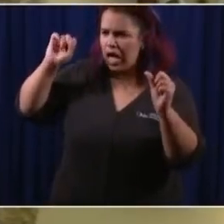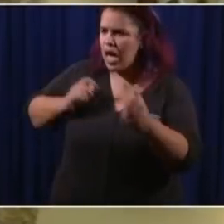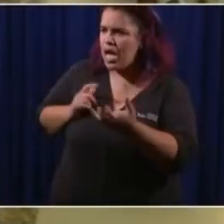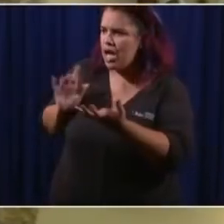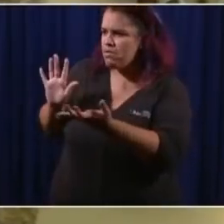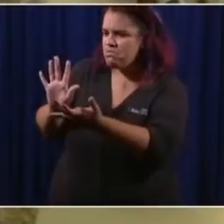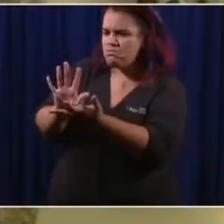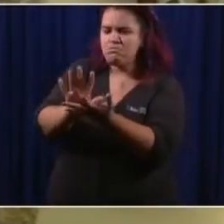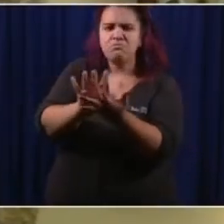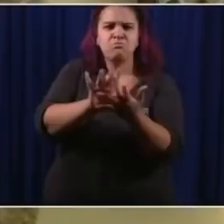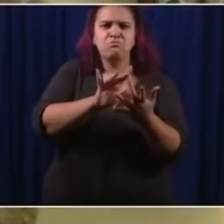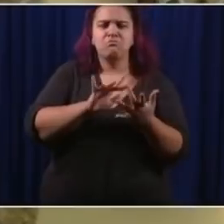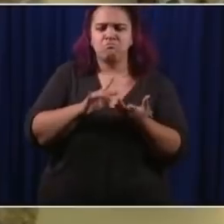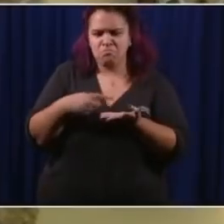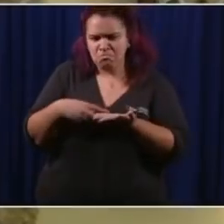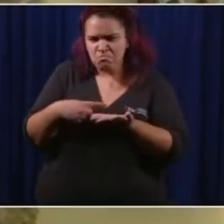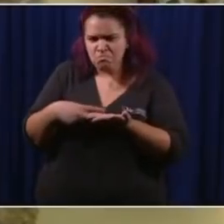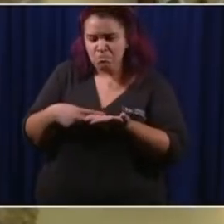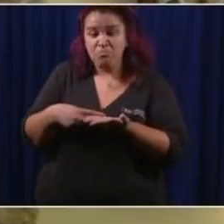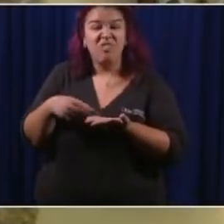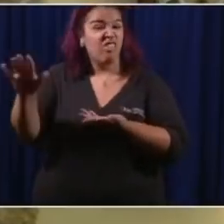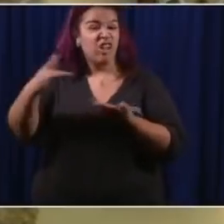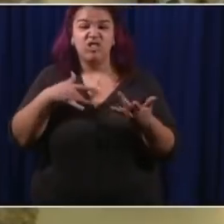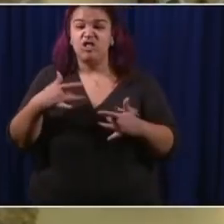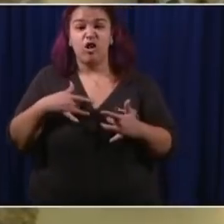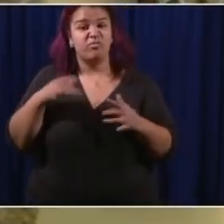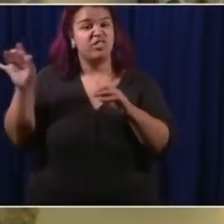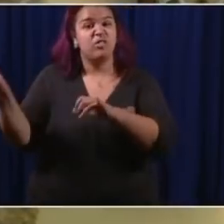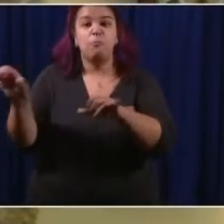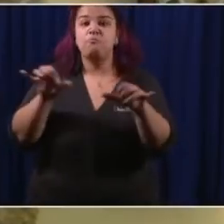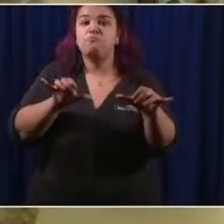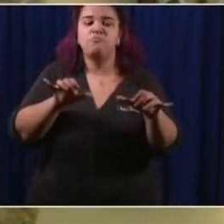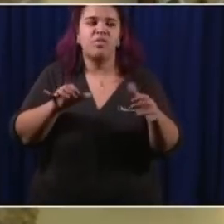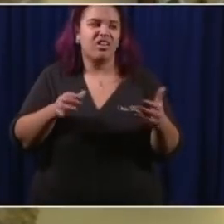happens not in the classroom. I mean, you got to do that right,